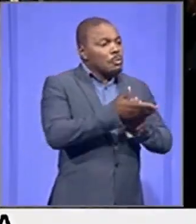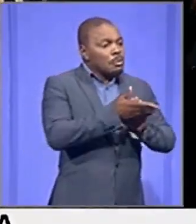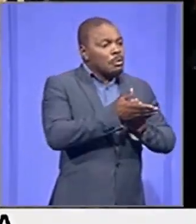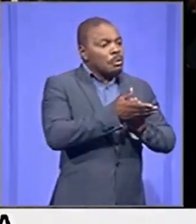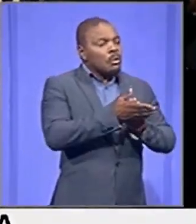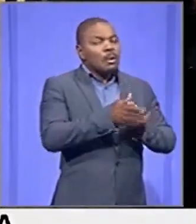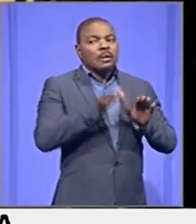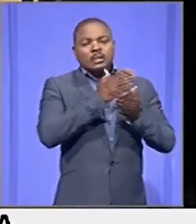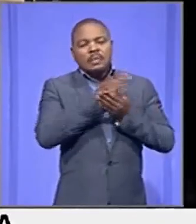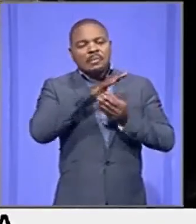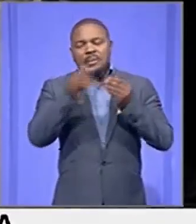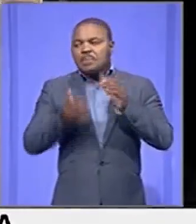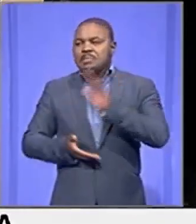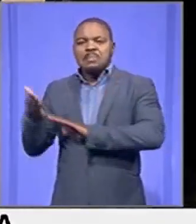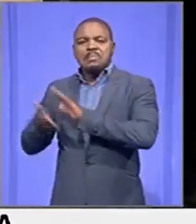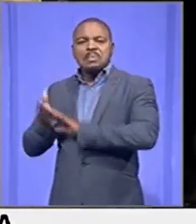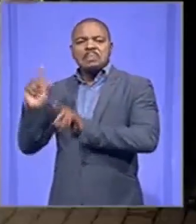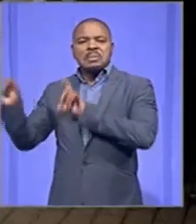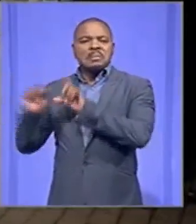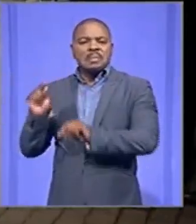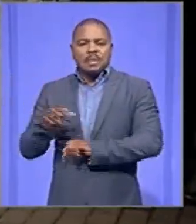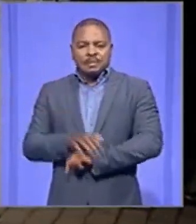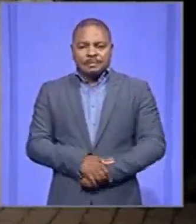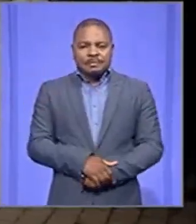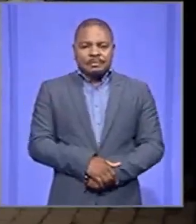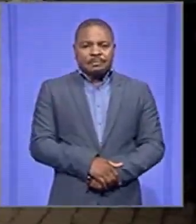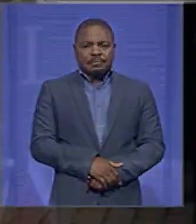Ways Memorial Park.